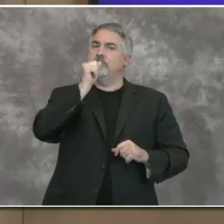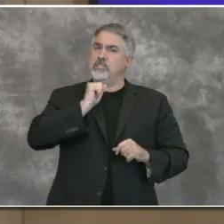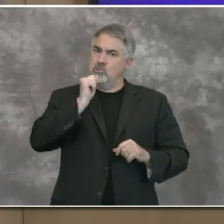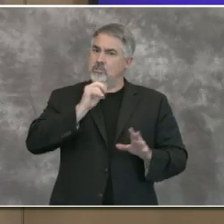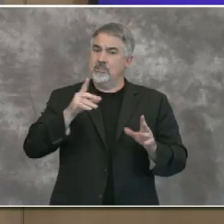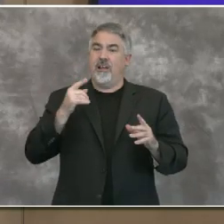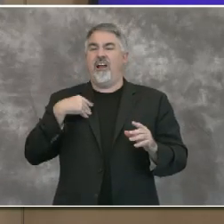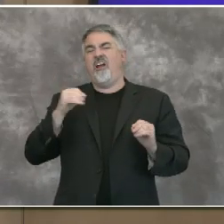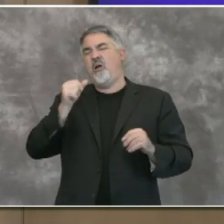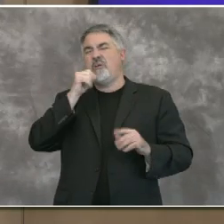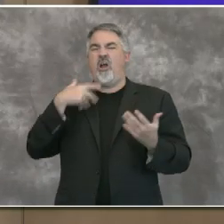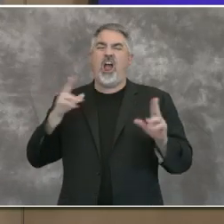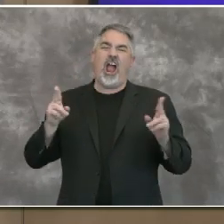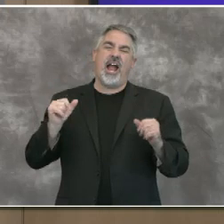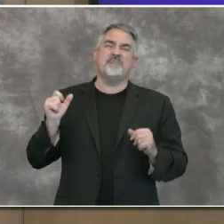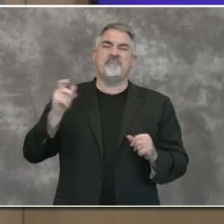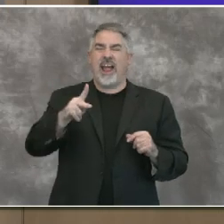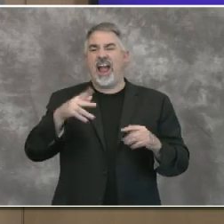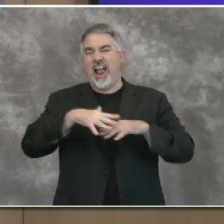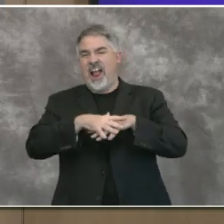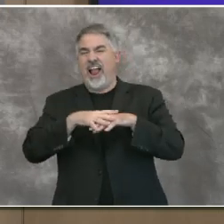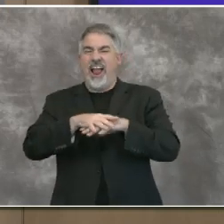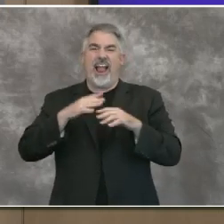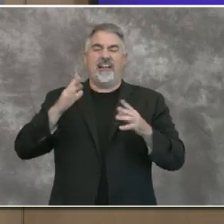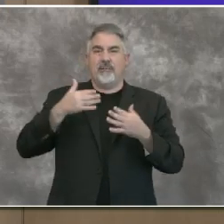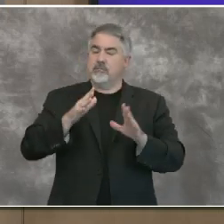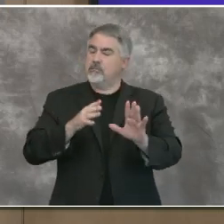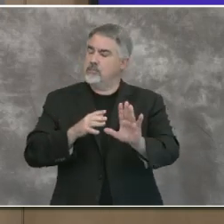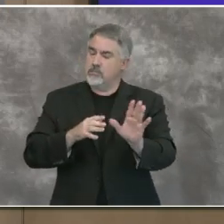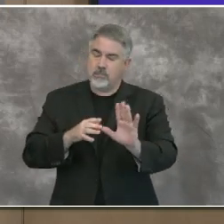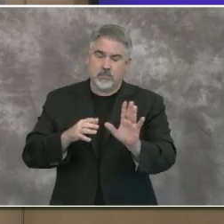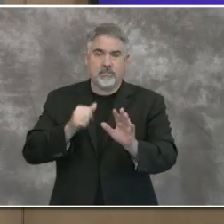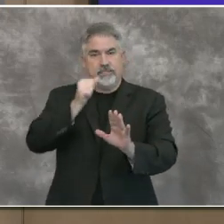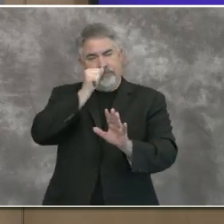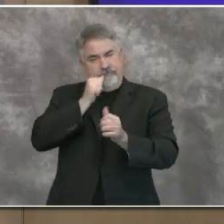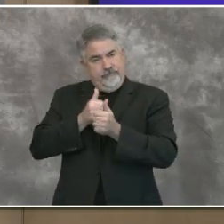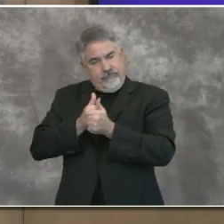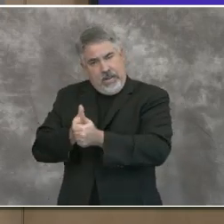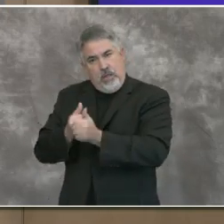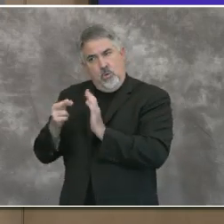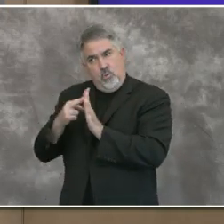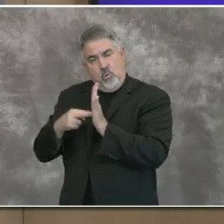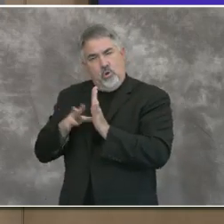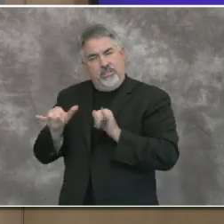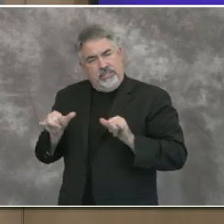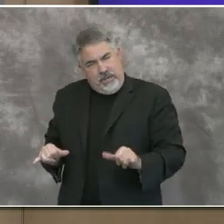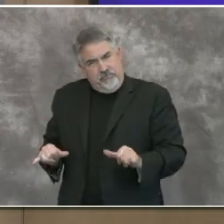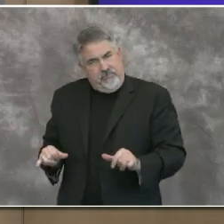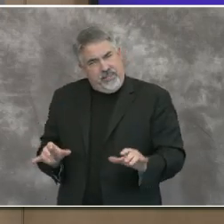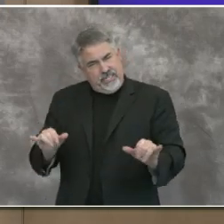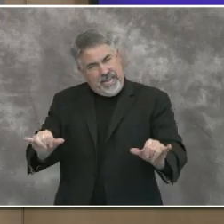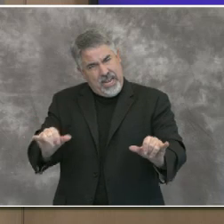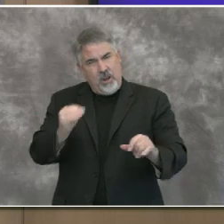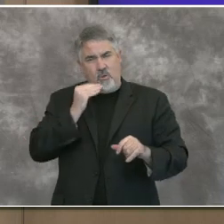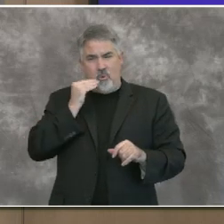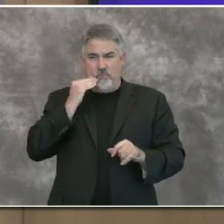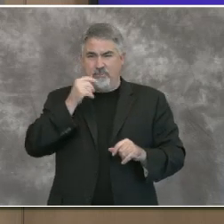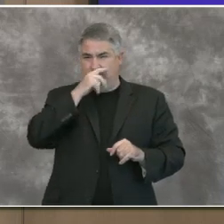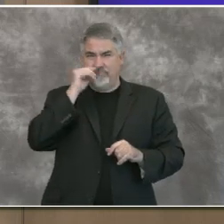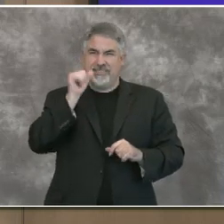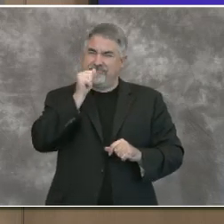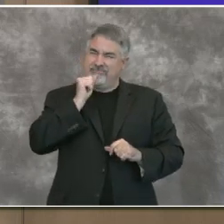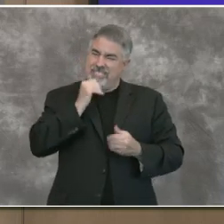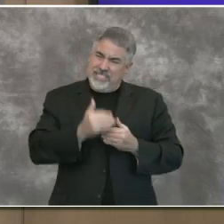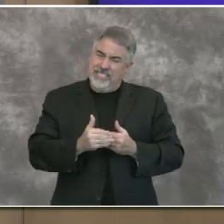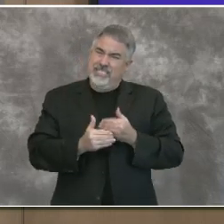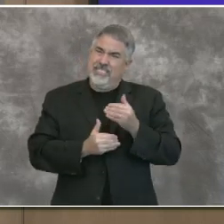anxious, because we lost our focus. We have to trust what we are doing. We have to trust the path that we are on.